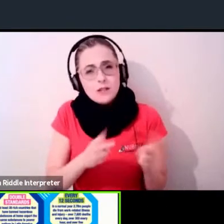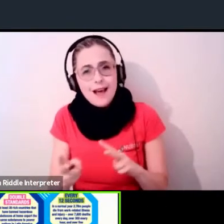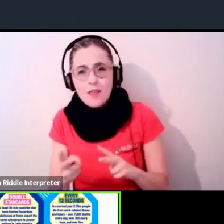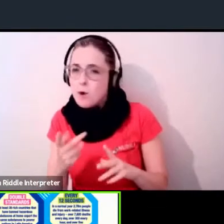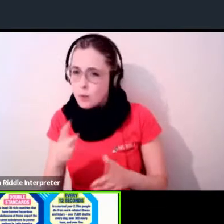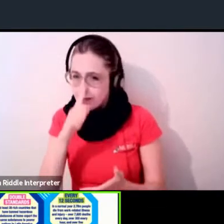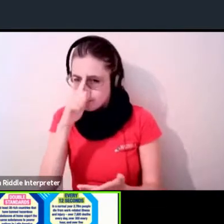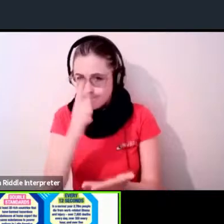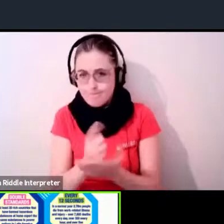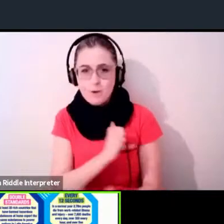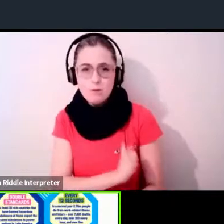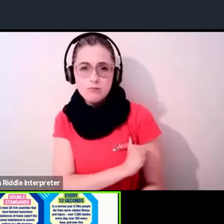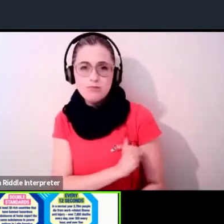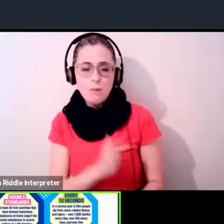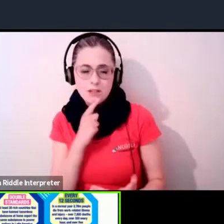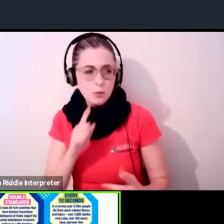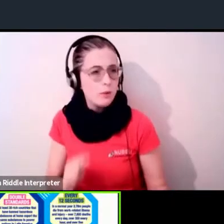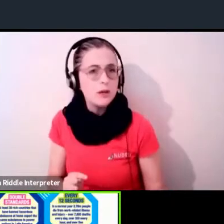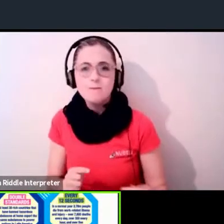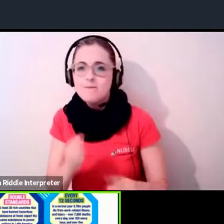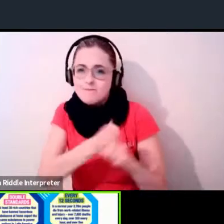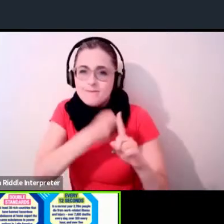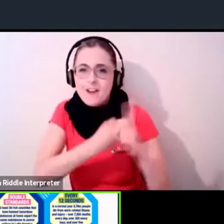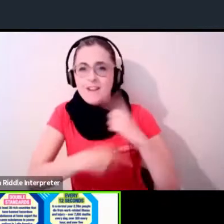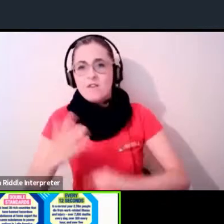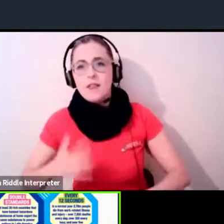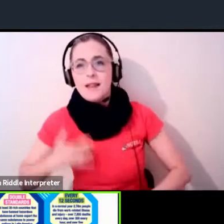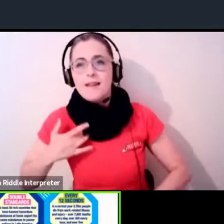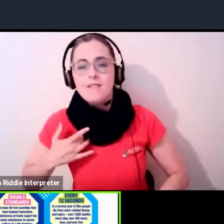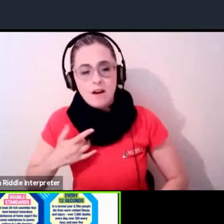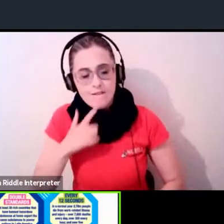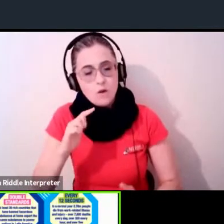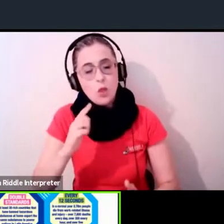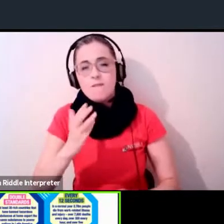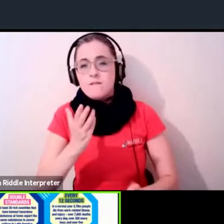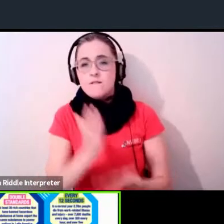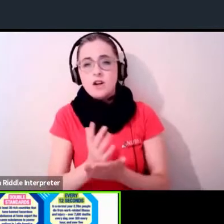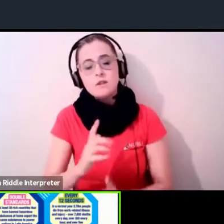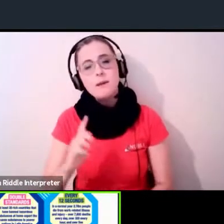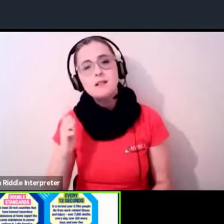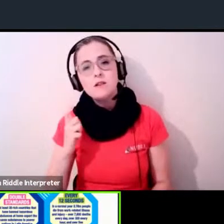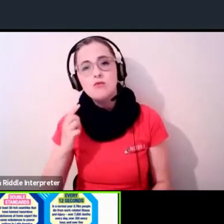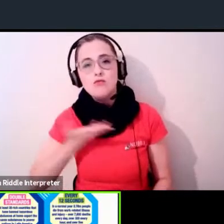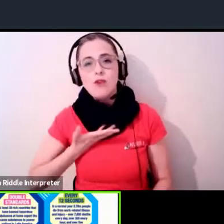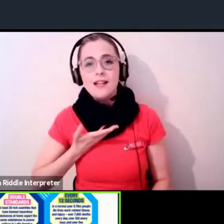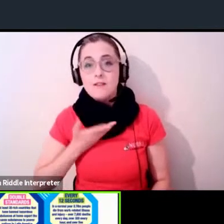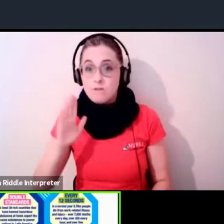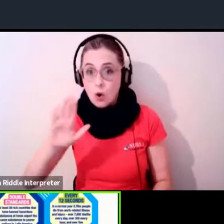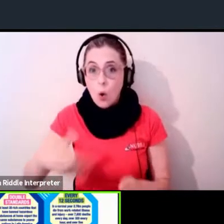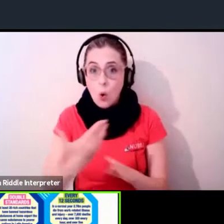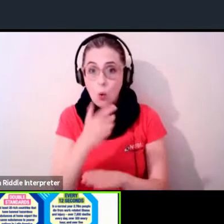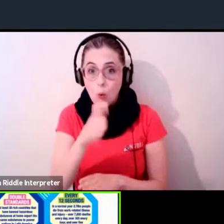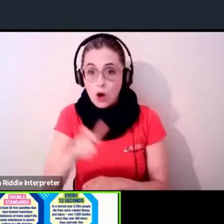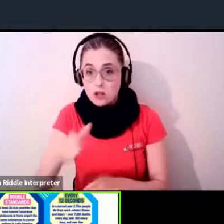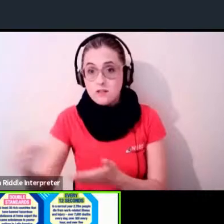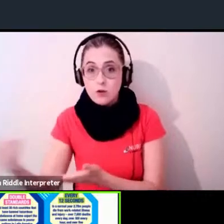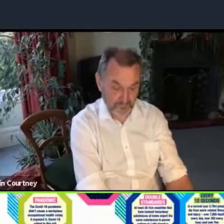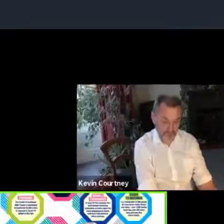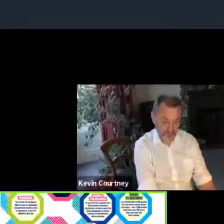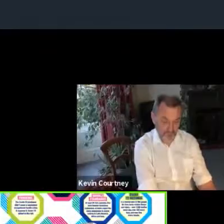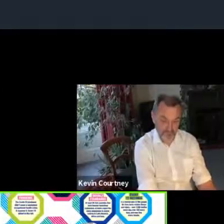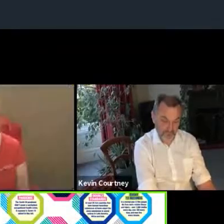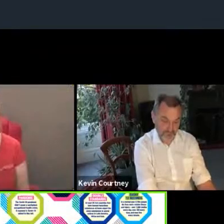living in a global action for change, for the fundamental right for all workers to safe and healthy work. Thank you.